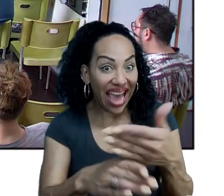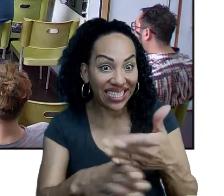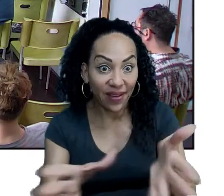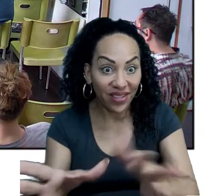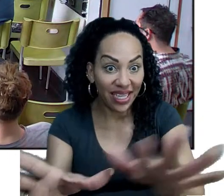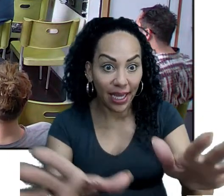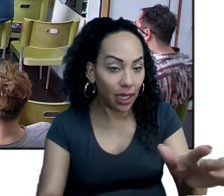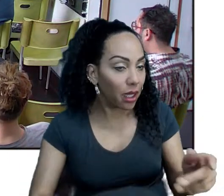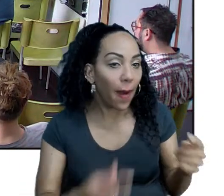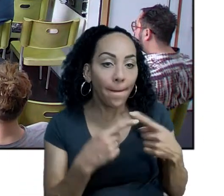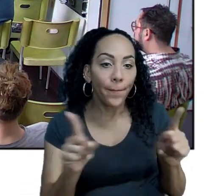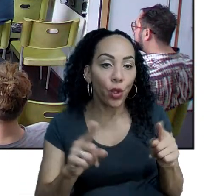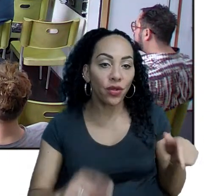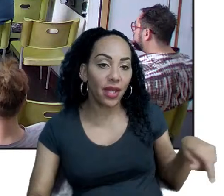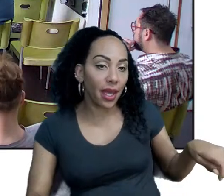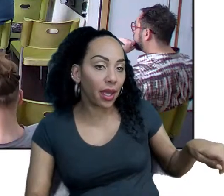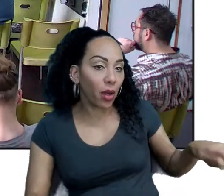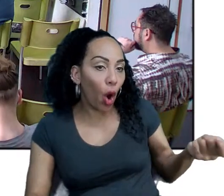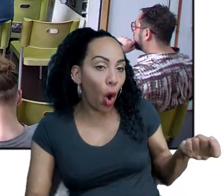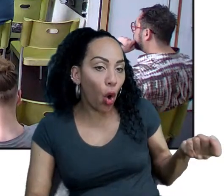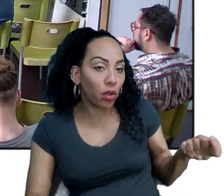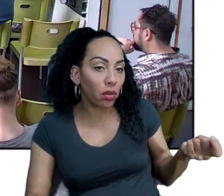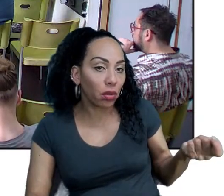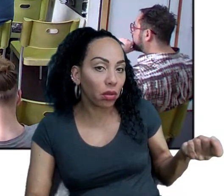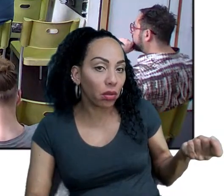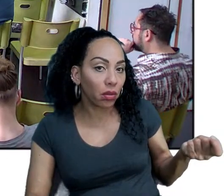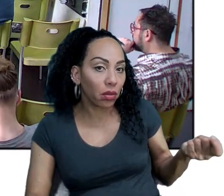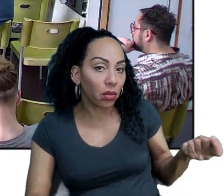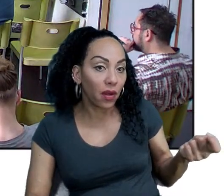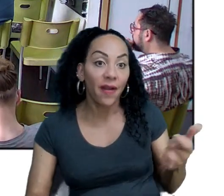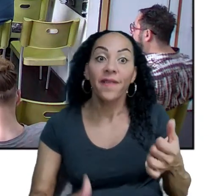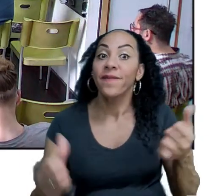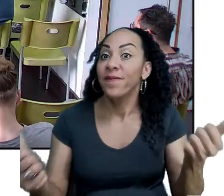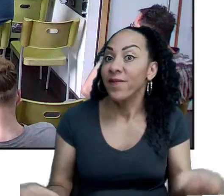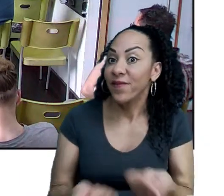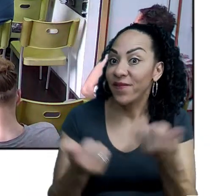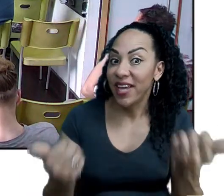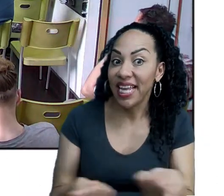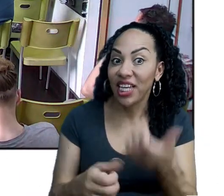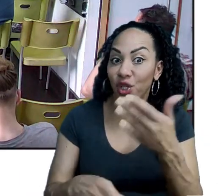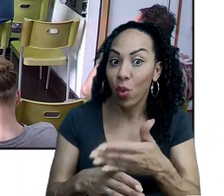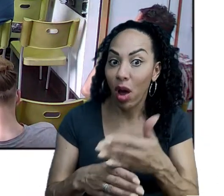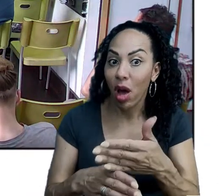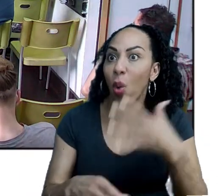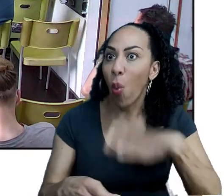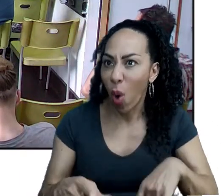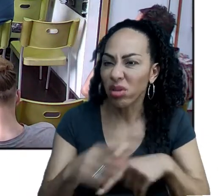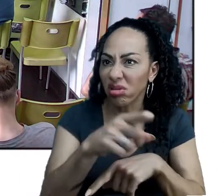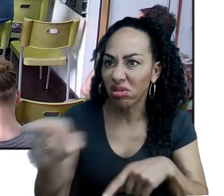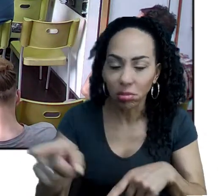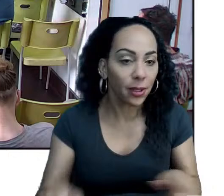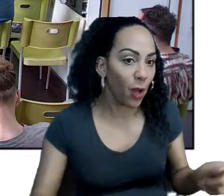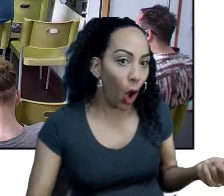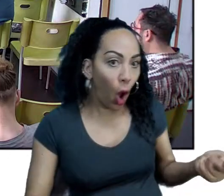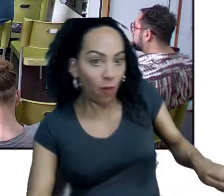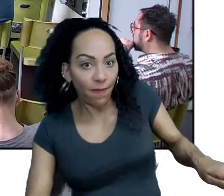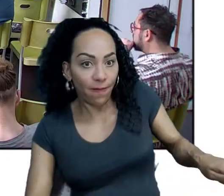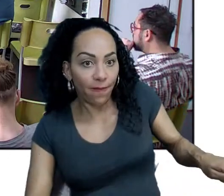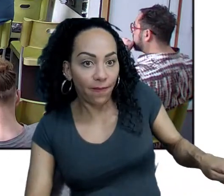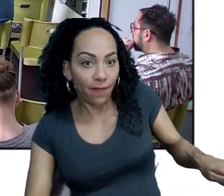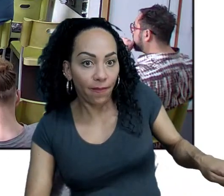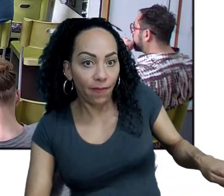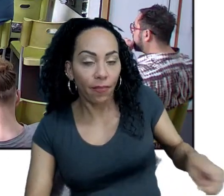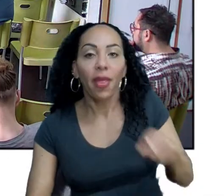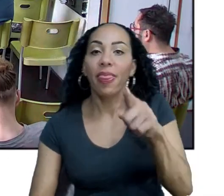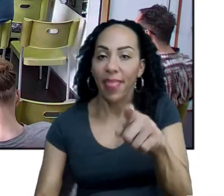music, everyone just stops. It's amazing. That's the power of sound, right? You know? That is genuinely. That's a